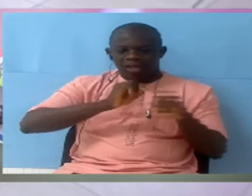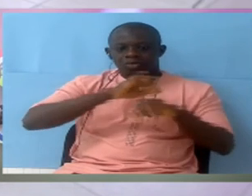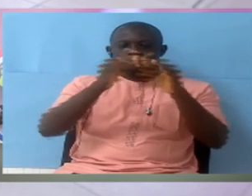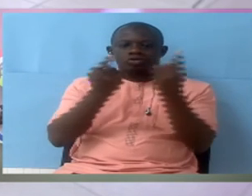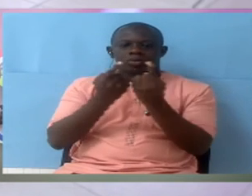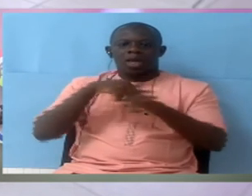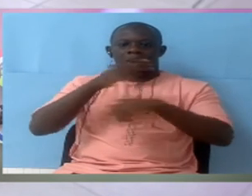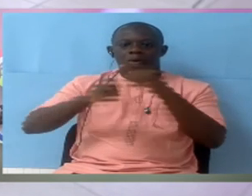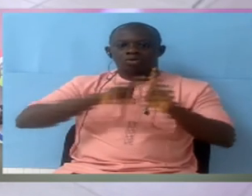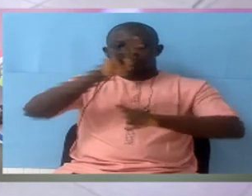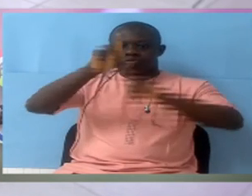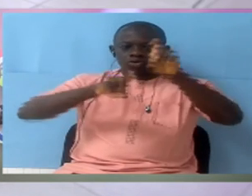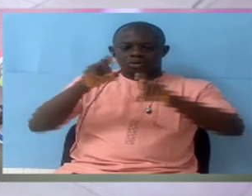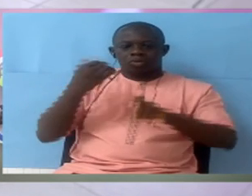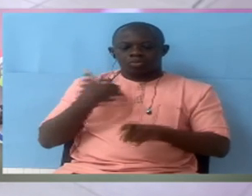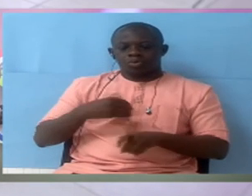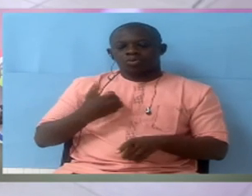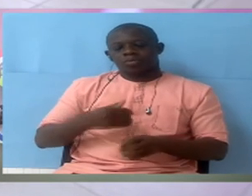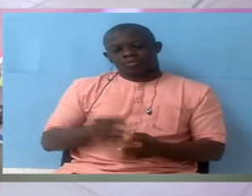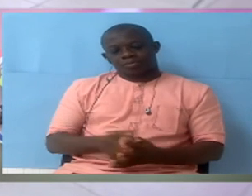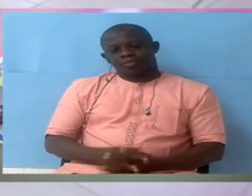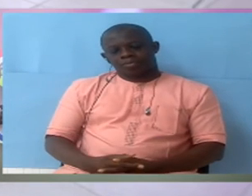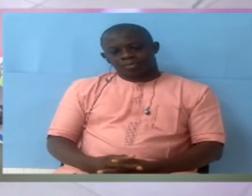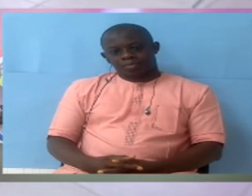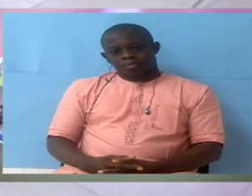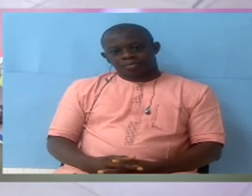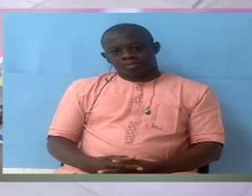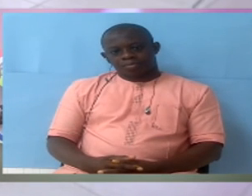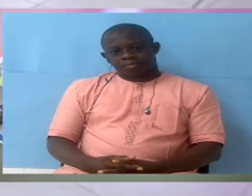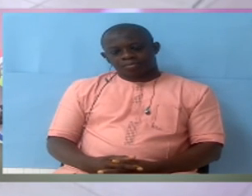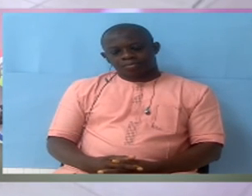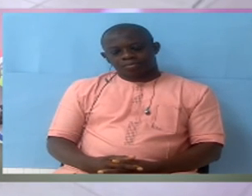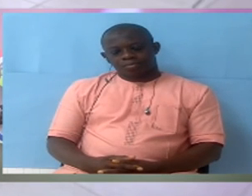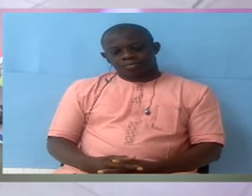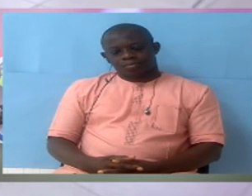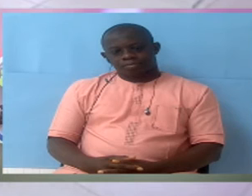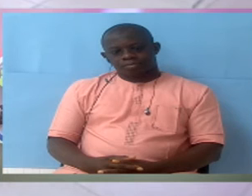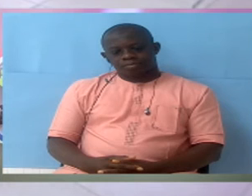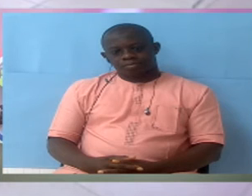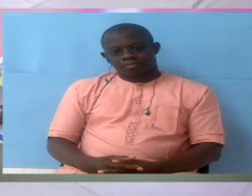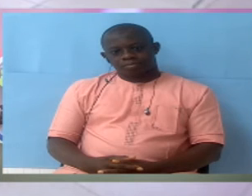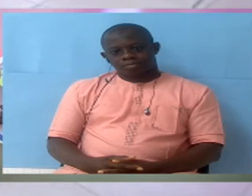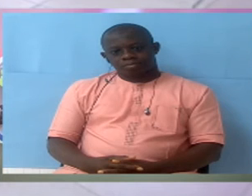rek ulbati xalaat yi nga xamne ño nek ci panel bi.